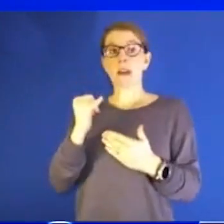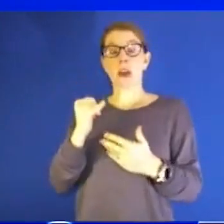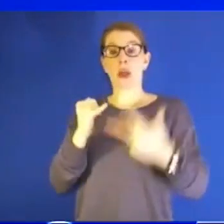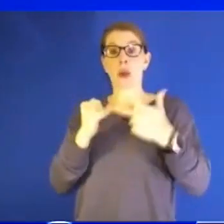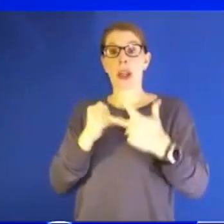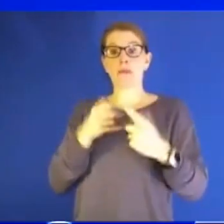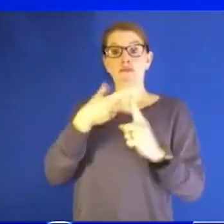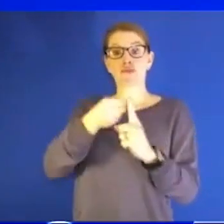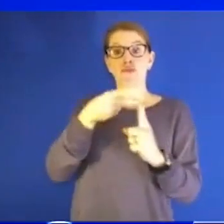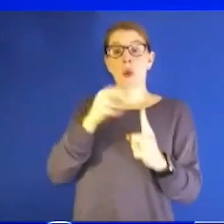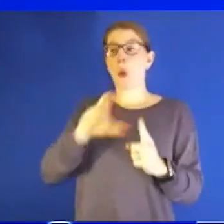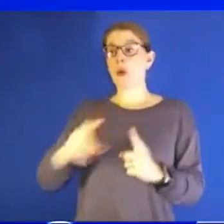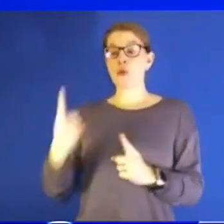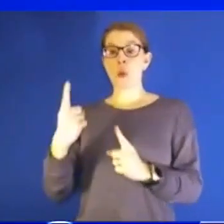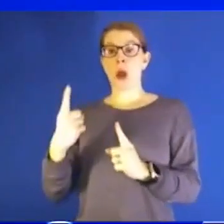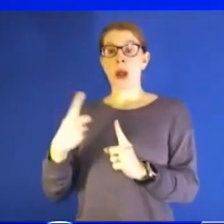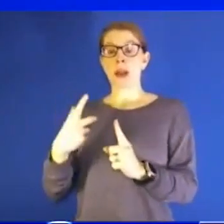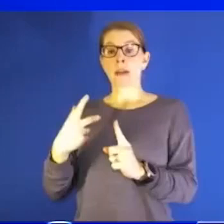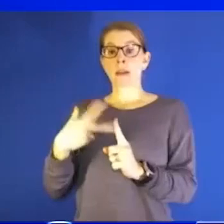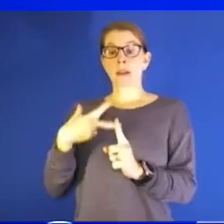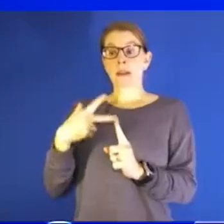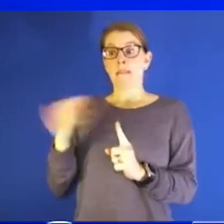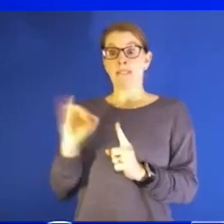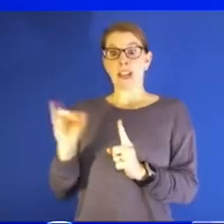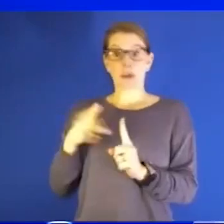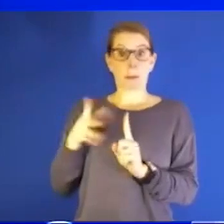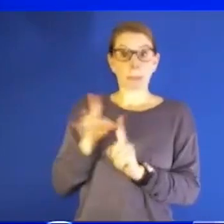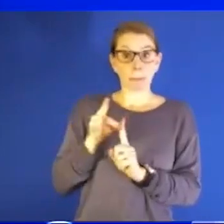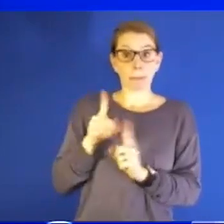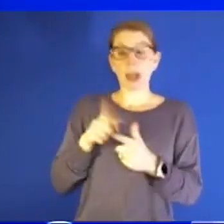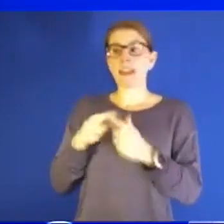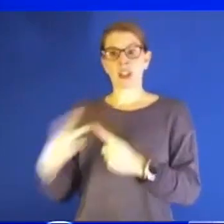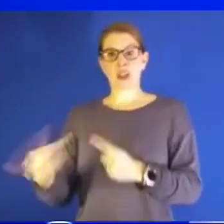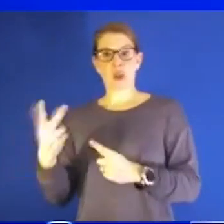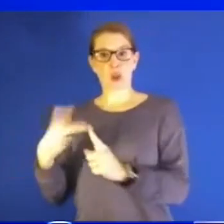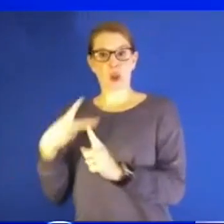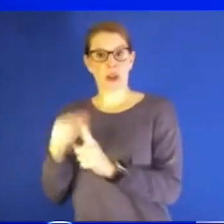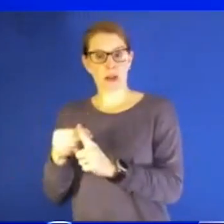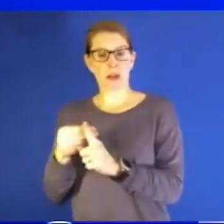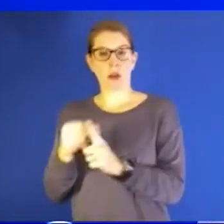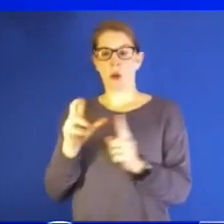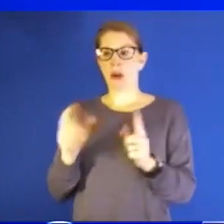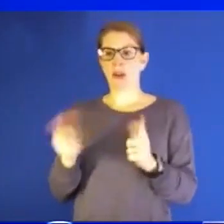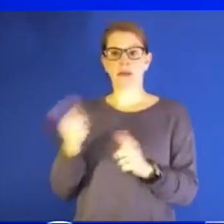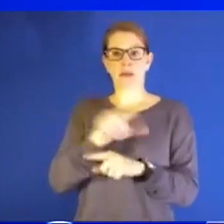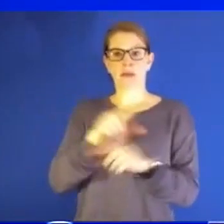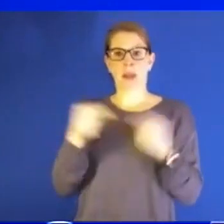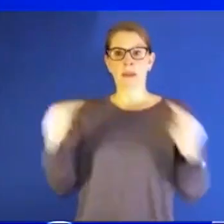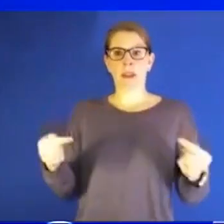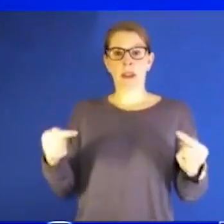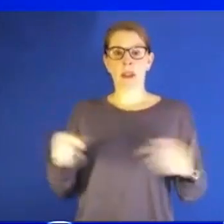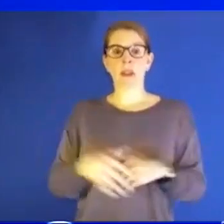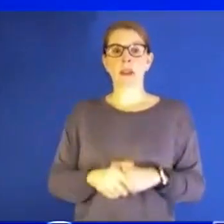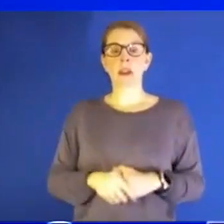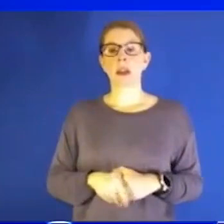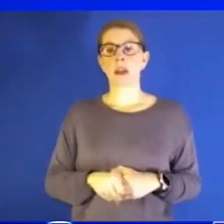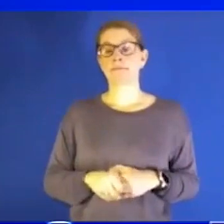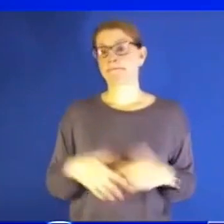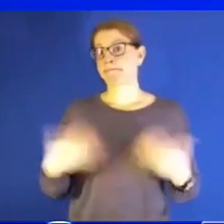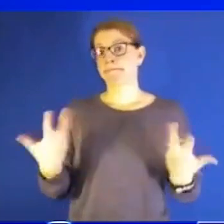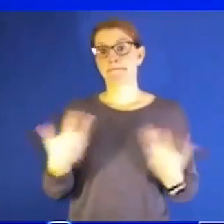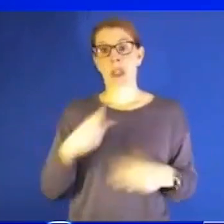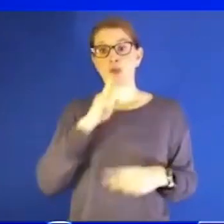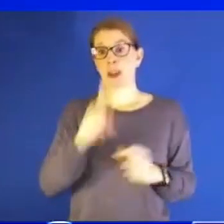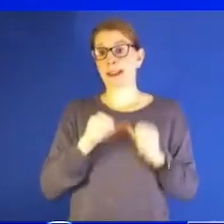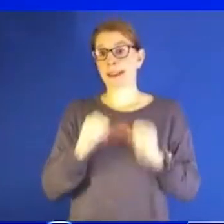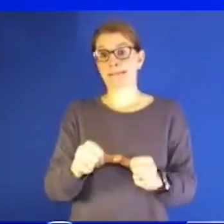1 infection and 2 vaccine doses, or vice versa, 2 vaccine doses and 1 infection, really continue to